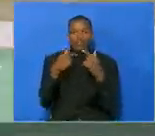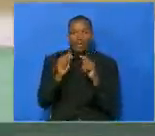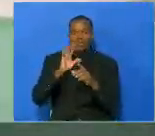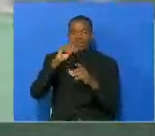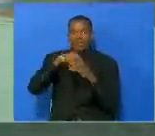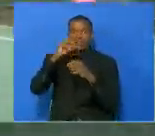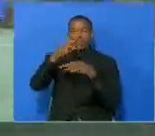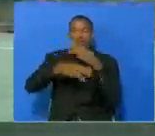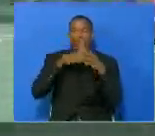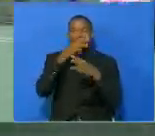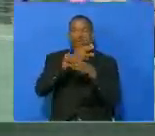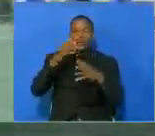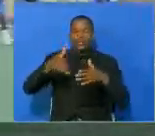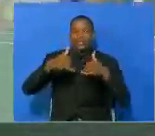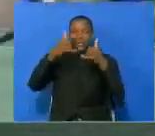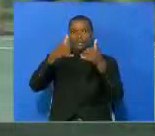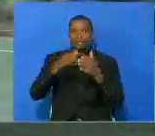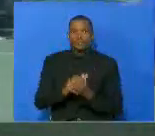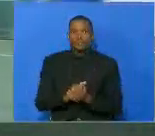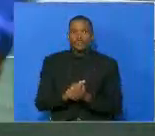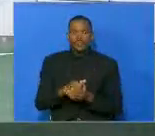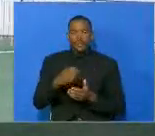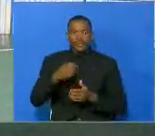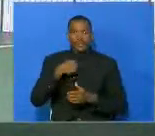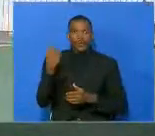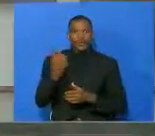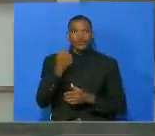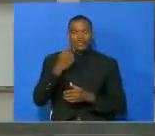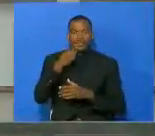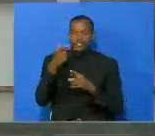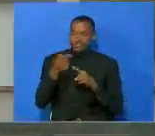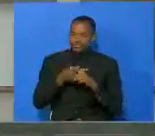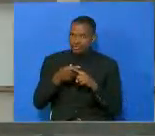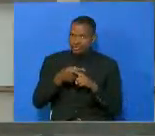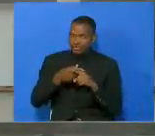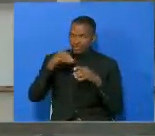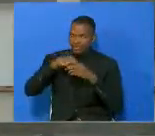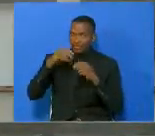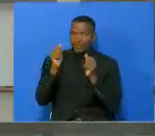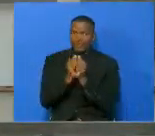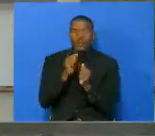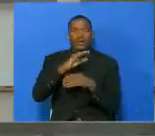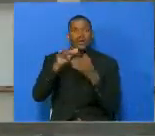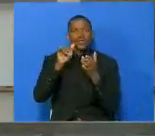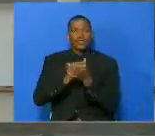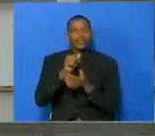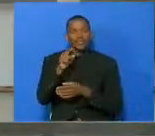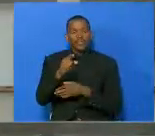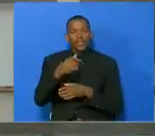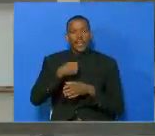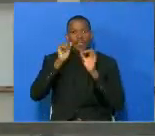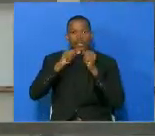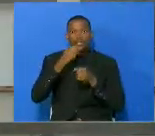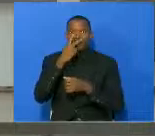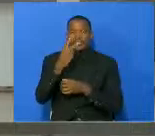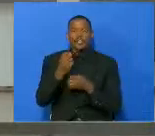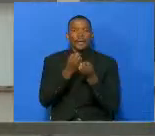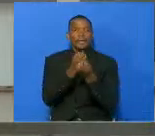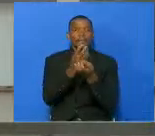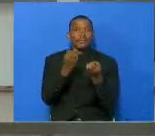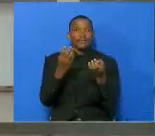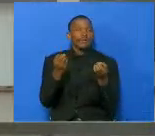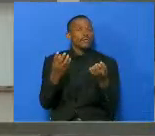ya sejana sa lefatshe. I am always on the field, on the training field, on the match field. I can see a lot of